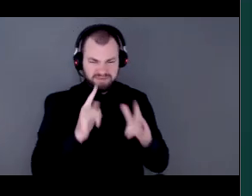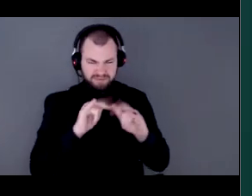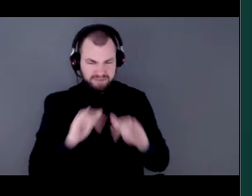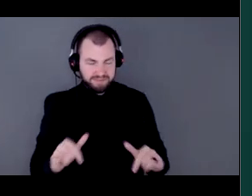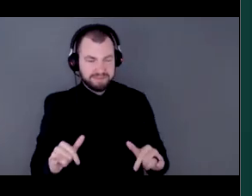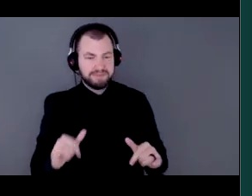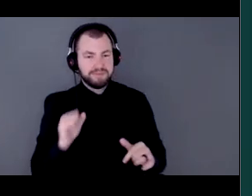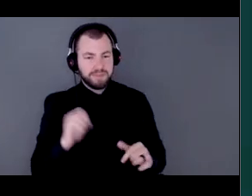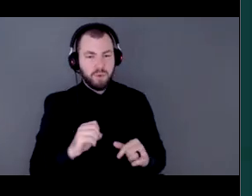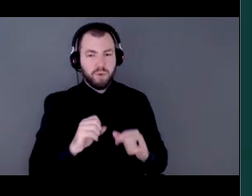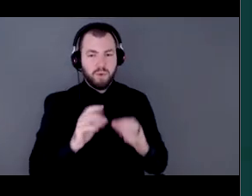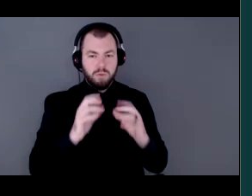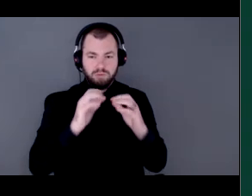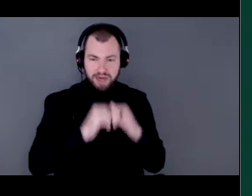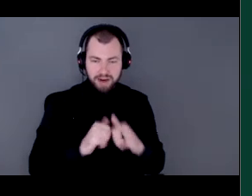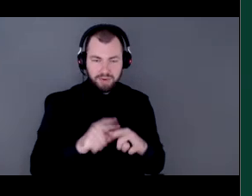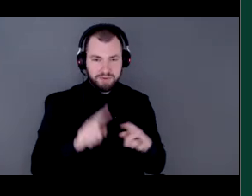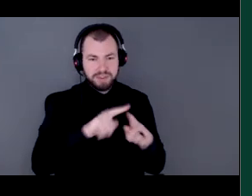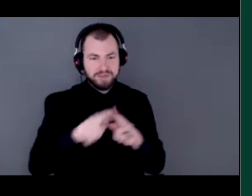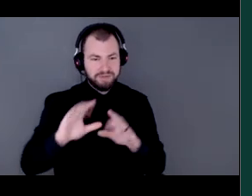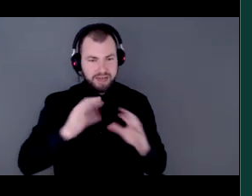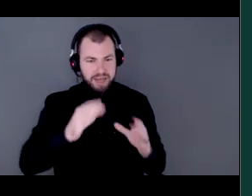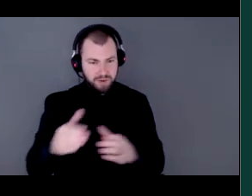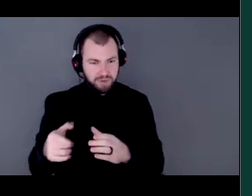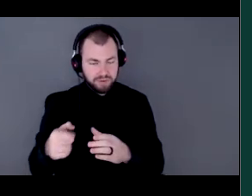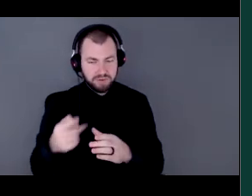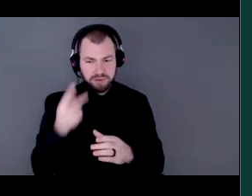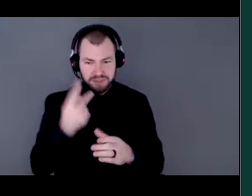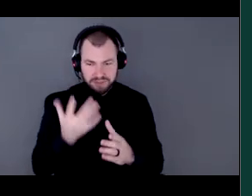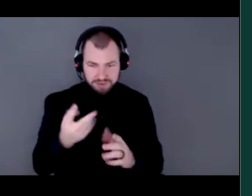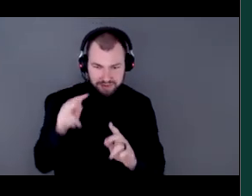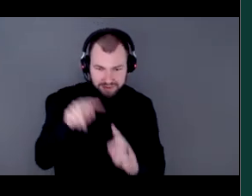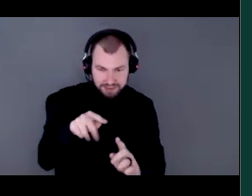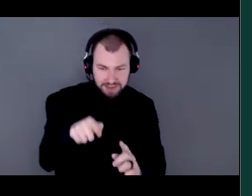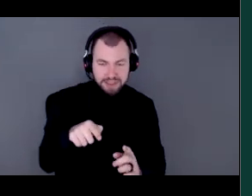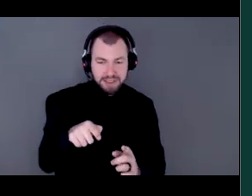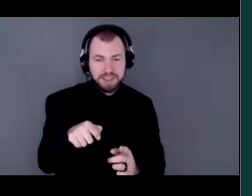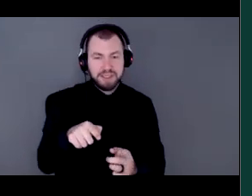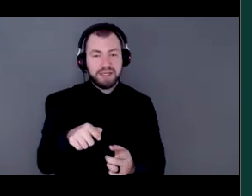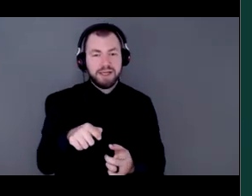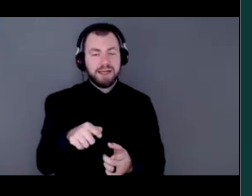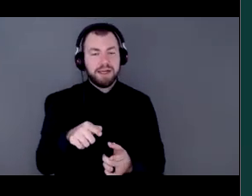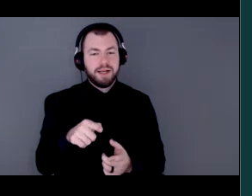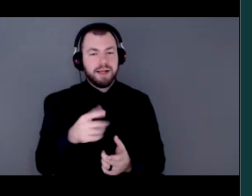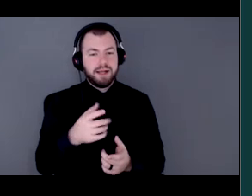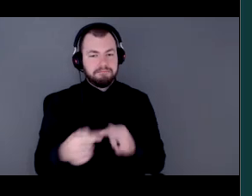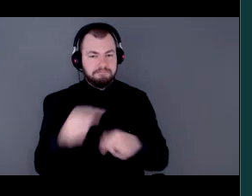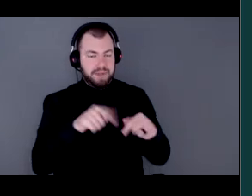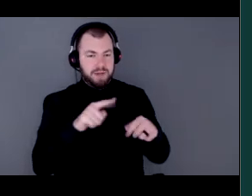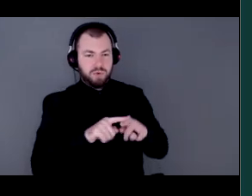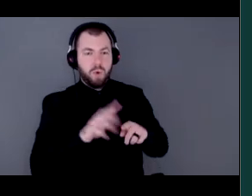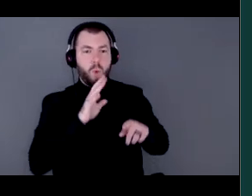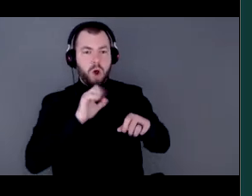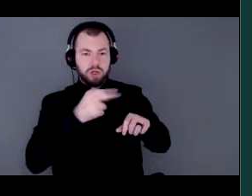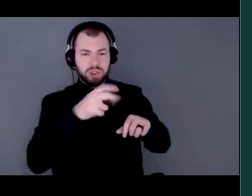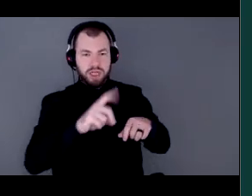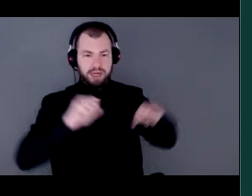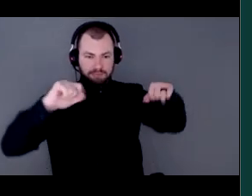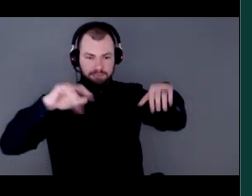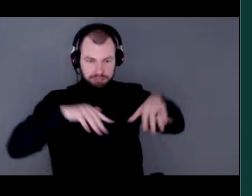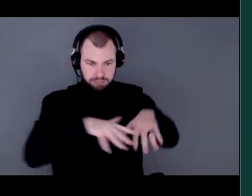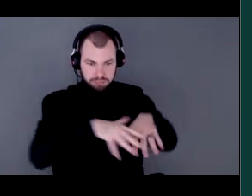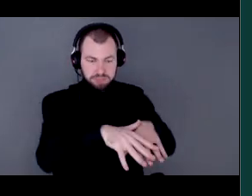all these different categories to see what they're seeing. And then it all goes back to looking at the watershed and where some of this stuff may come from and